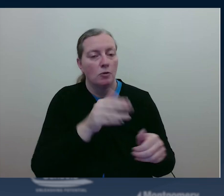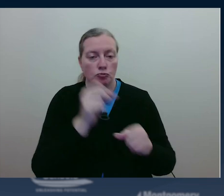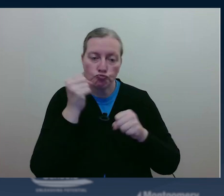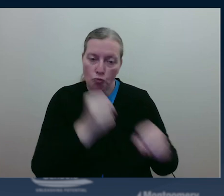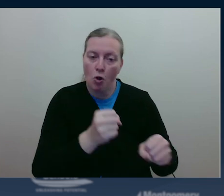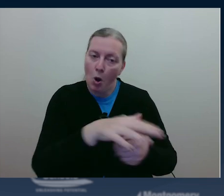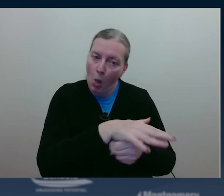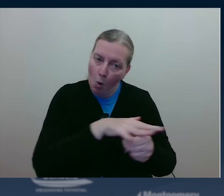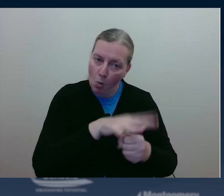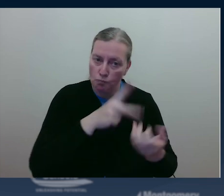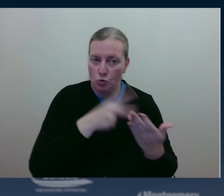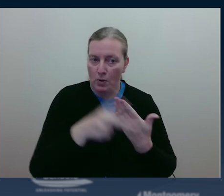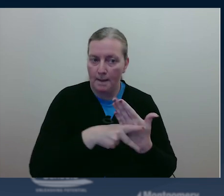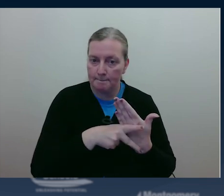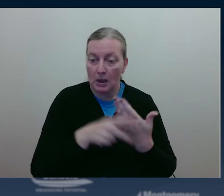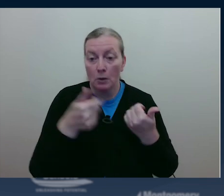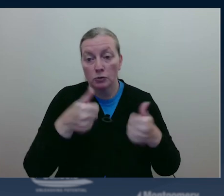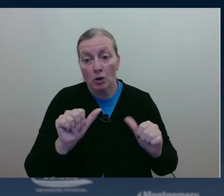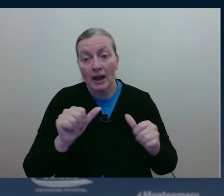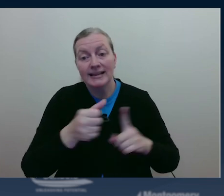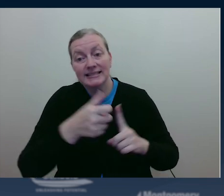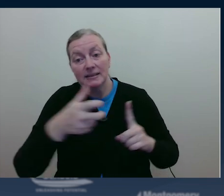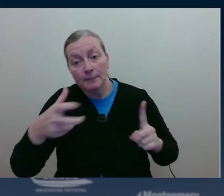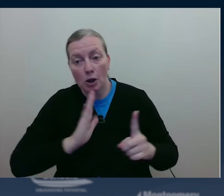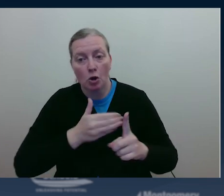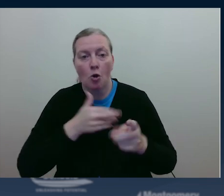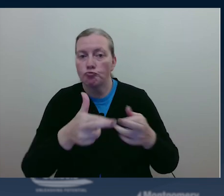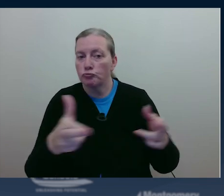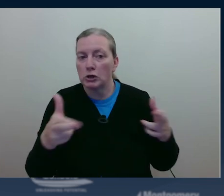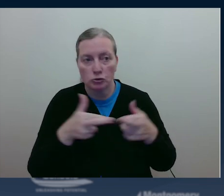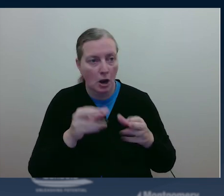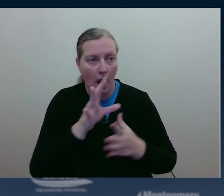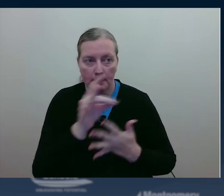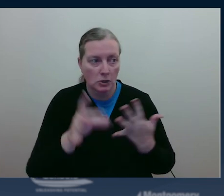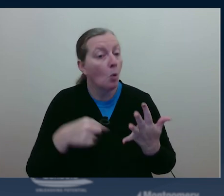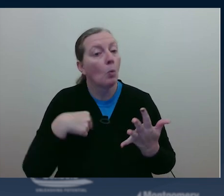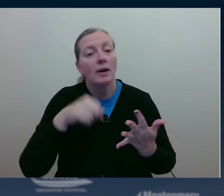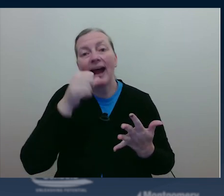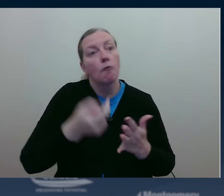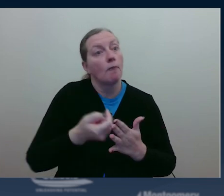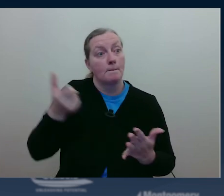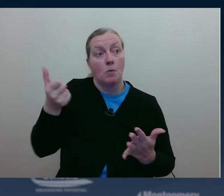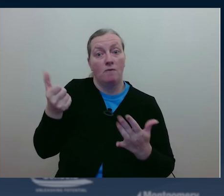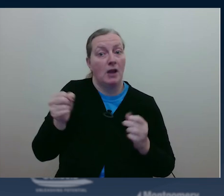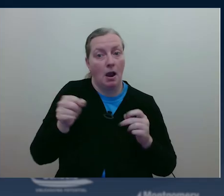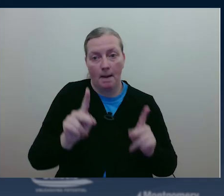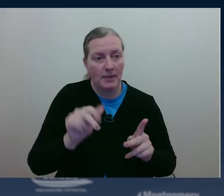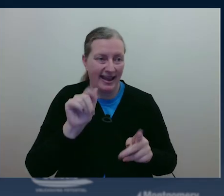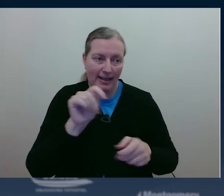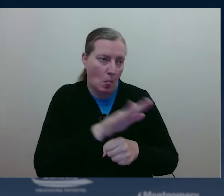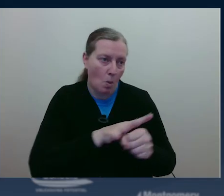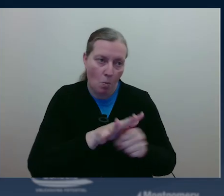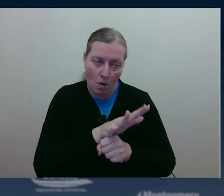regional options, we are not removing opportunities at the local high school.